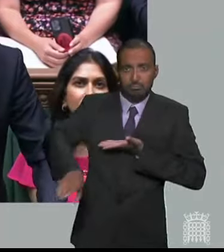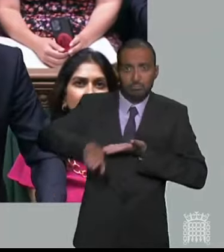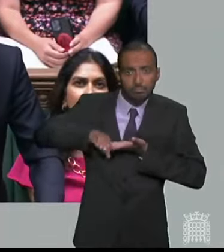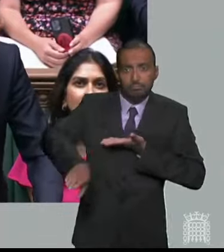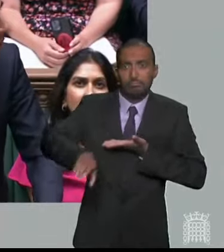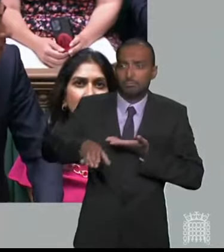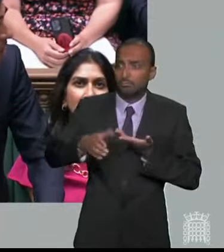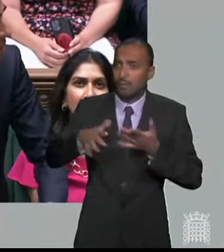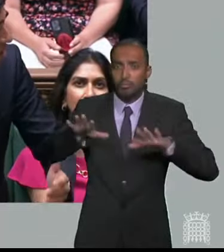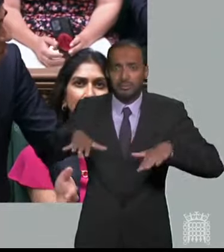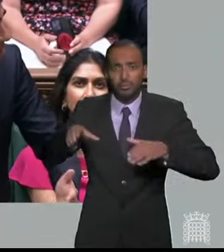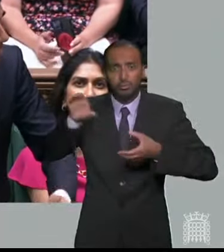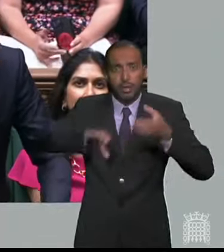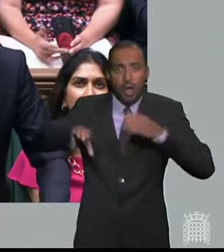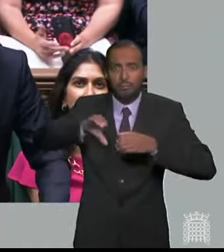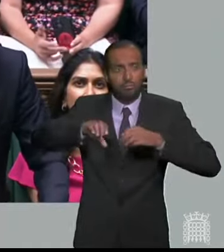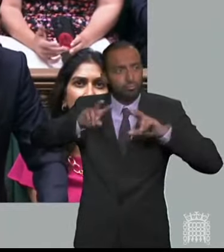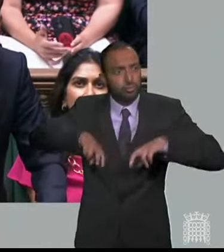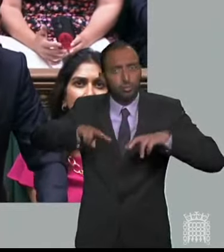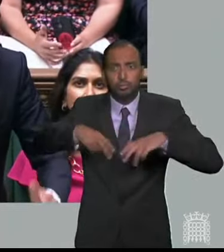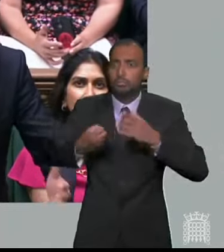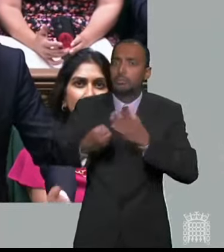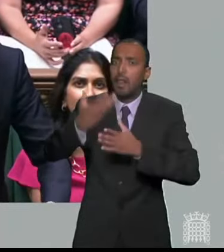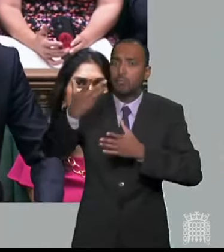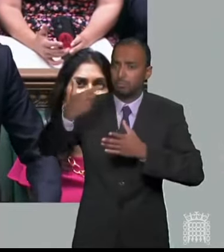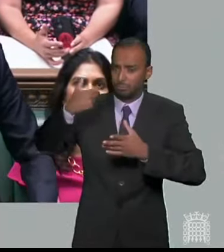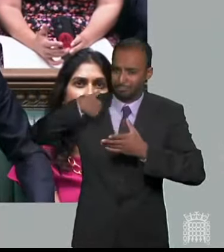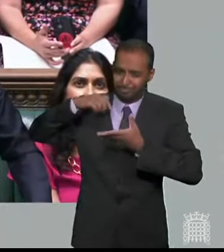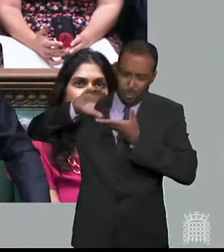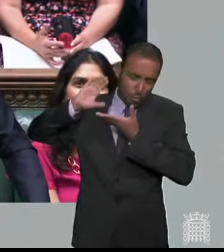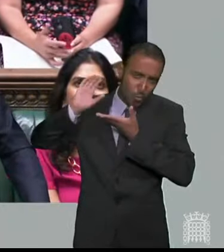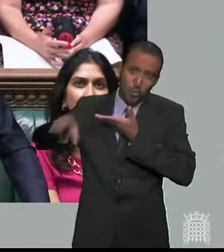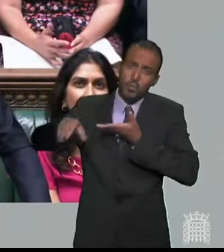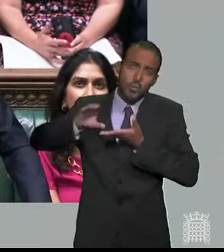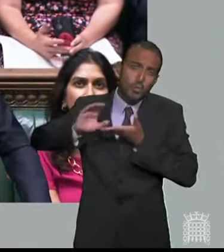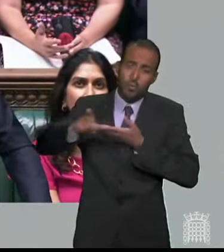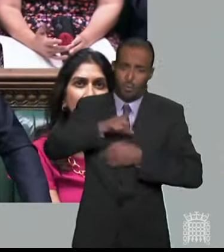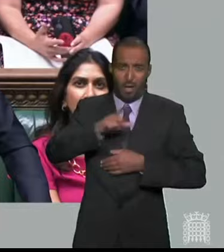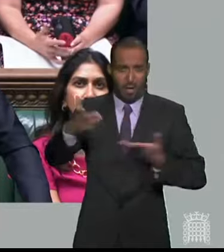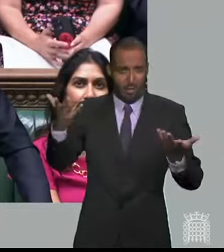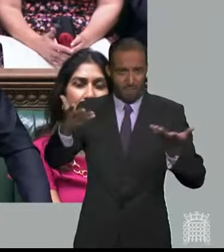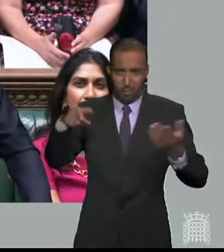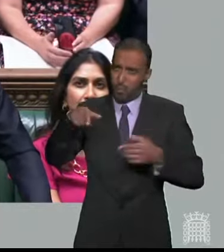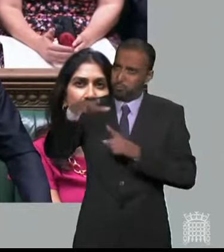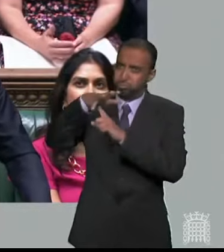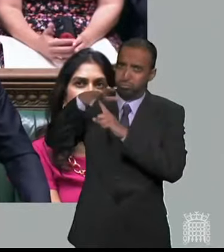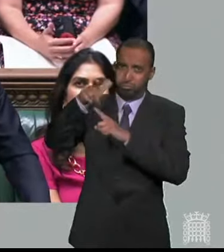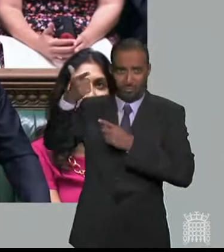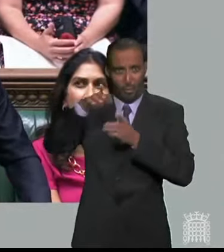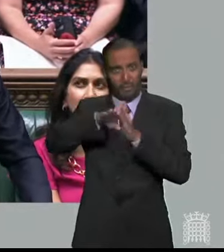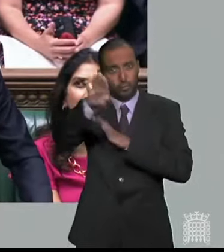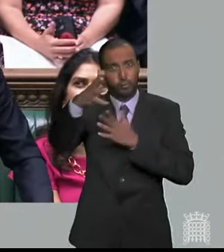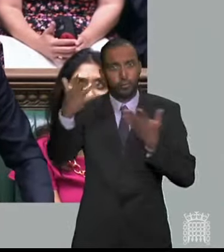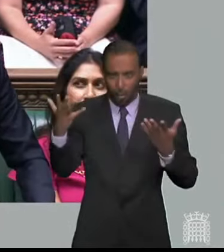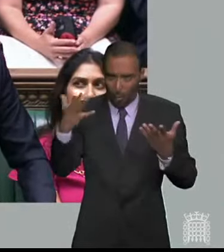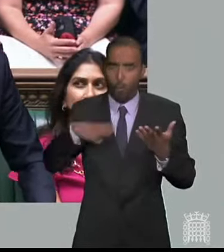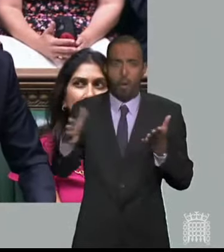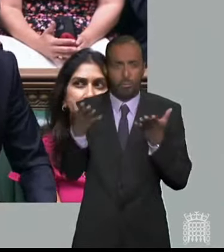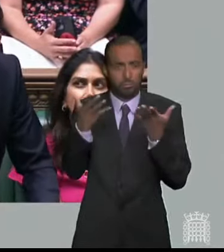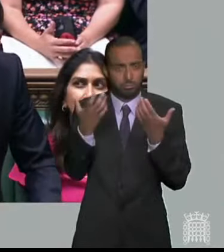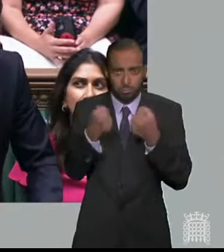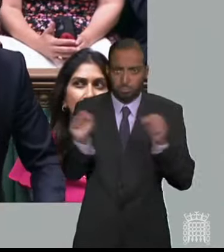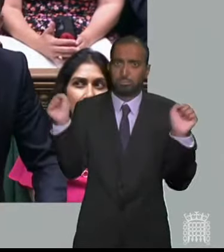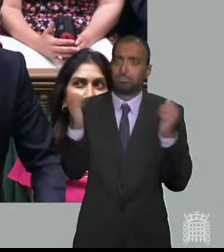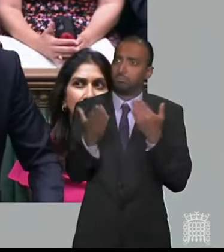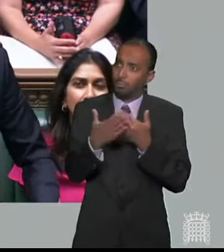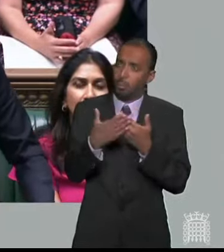and research and development, because we believe that is critical to a brighter economic future and spreading opportunity. Now, our priority and preference